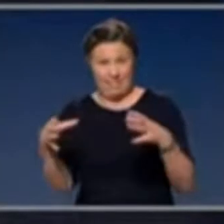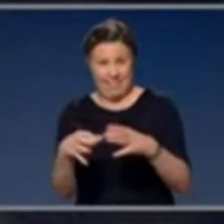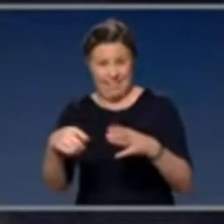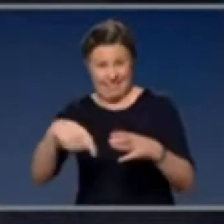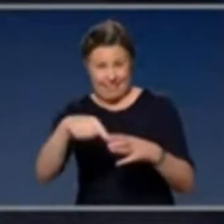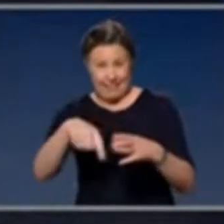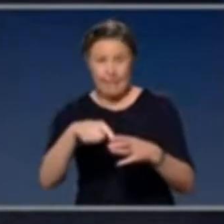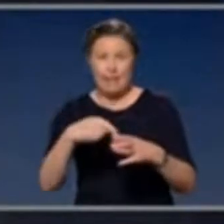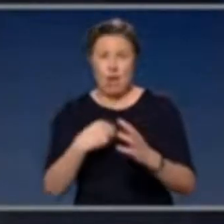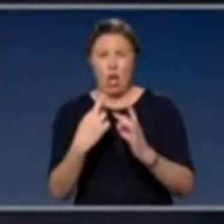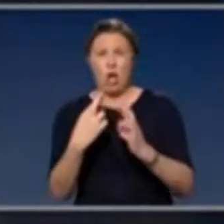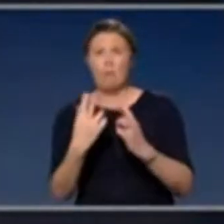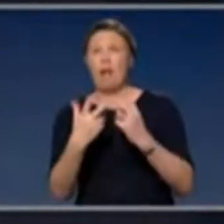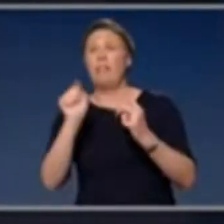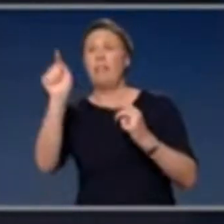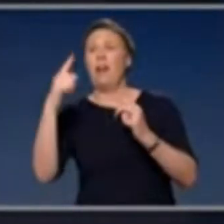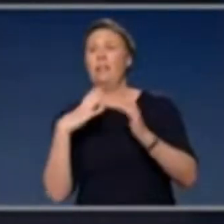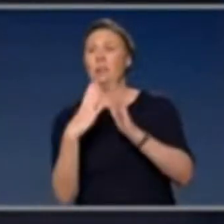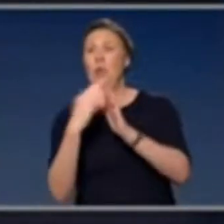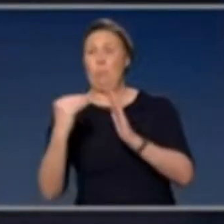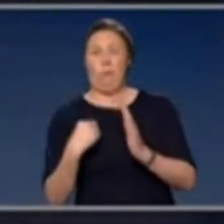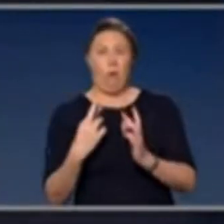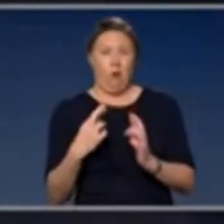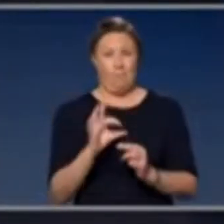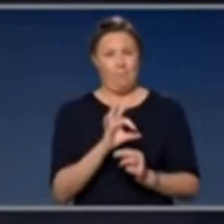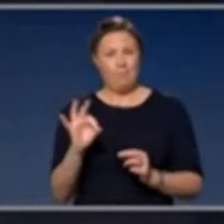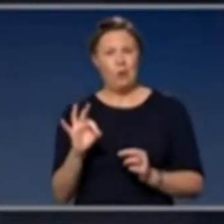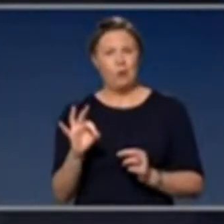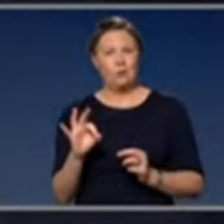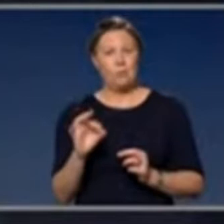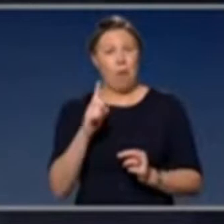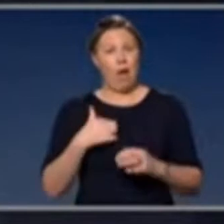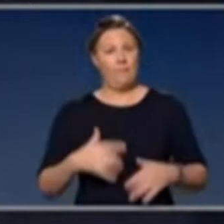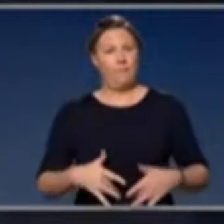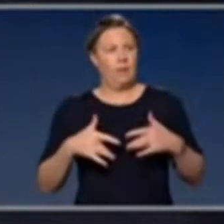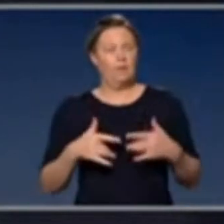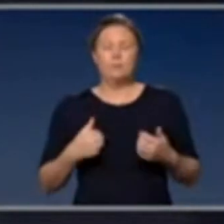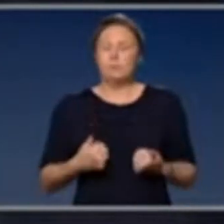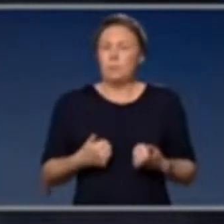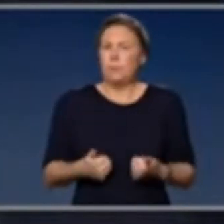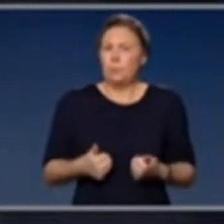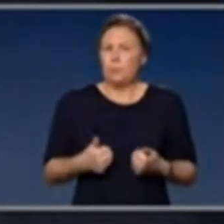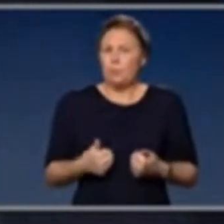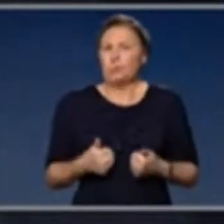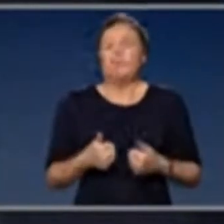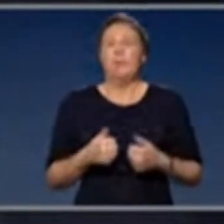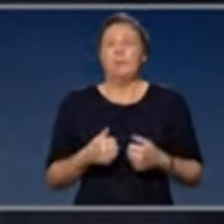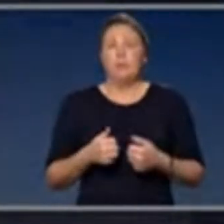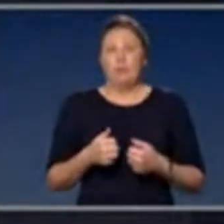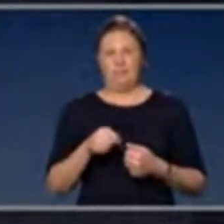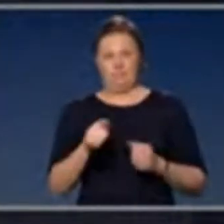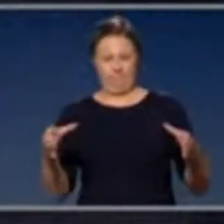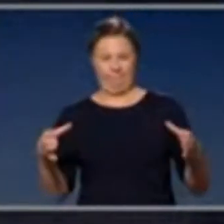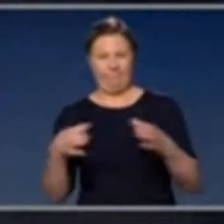Melbourne, we all hope will not have to be replicated. But it was very reassuring to me that the discussions we've had at AHPPC